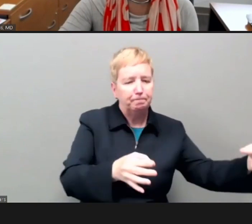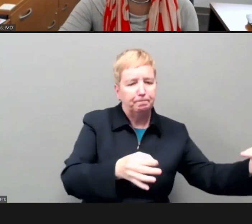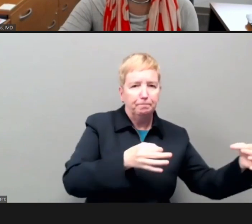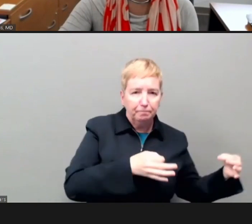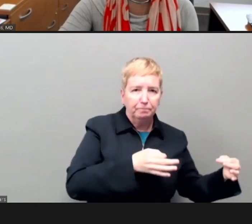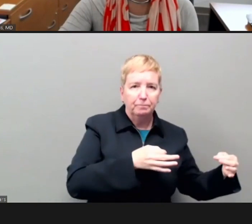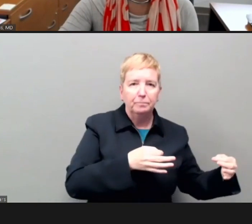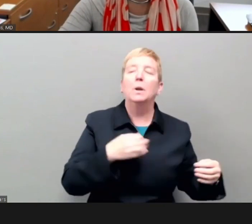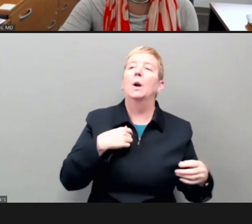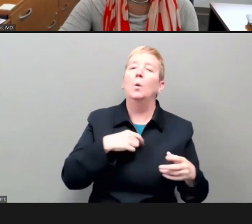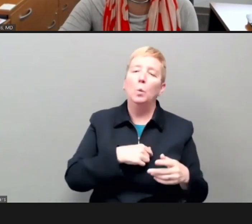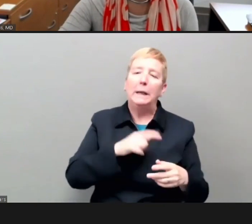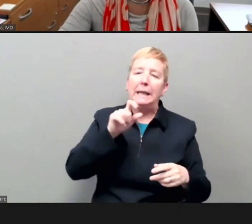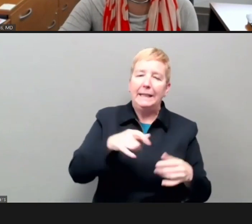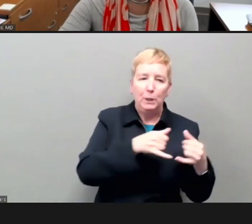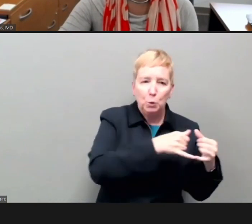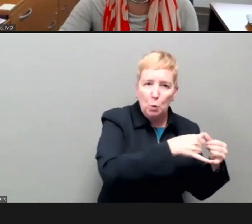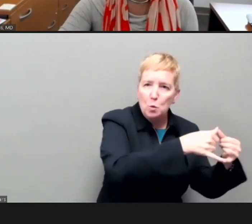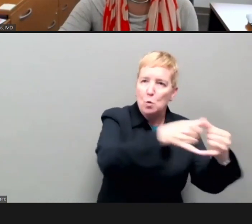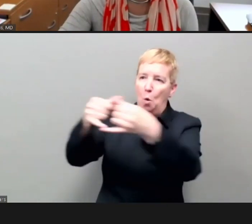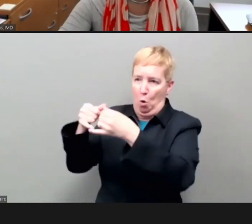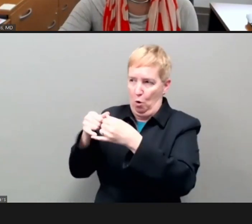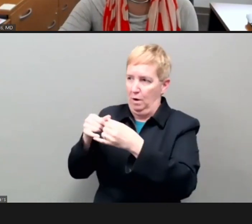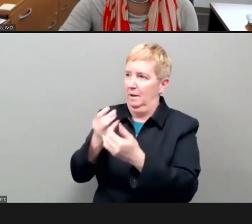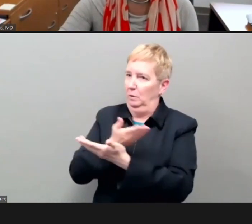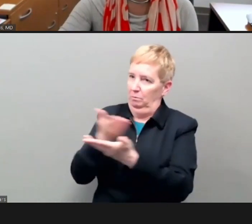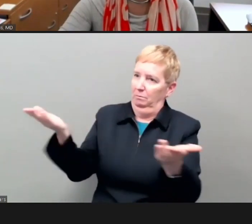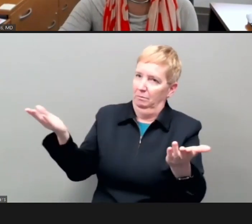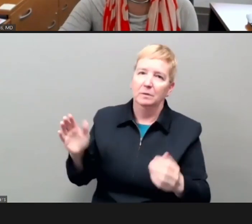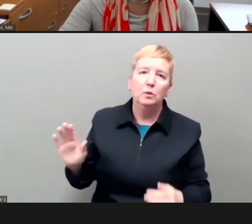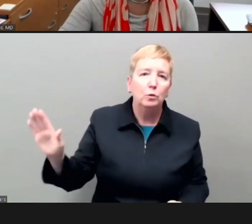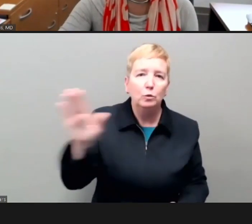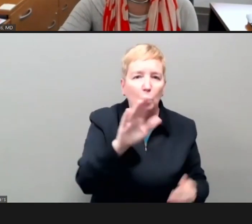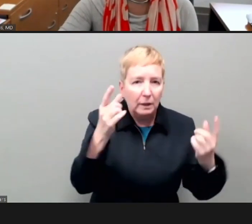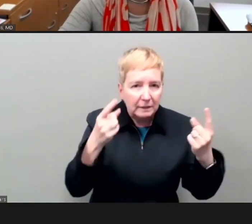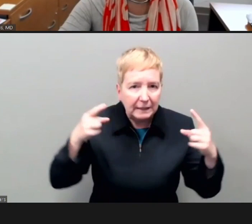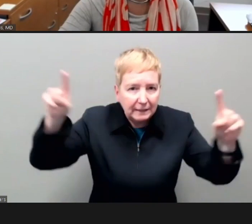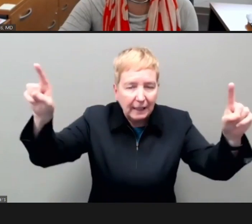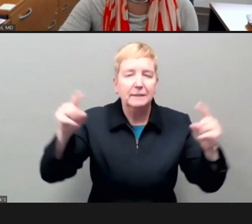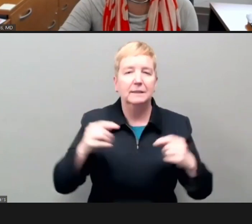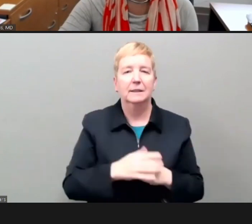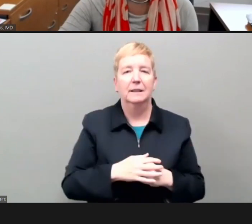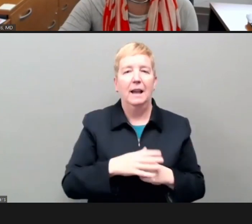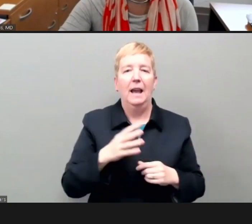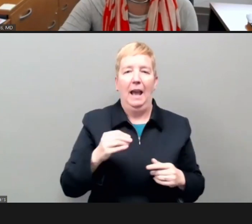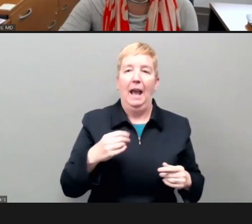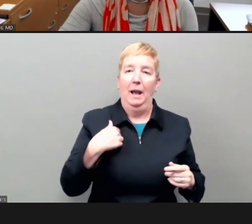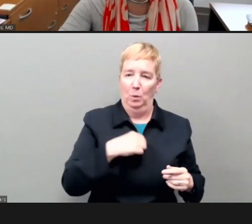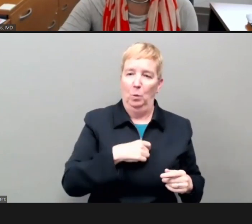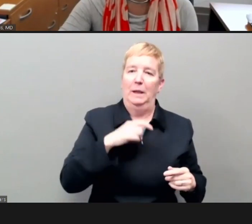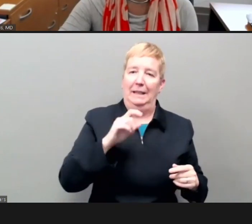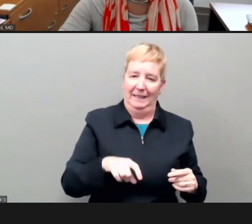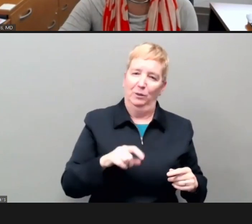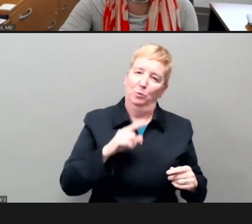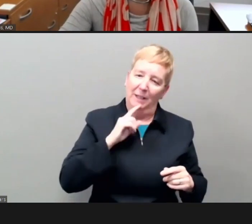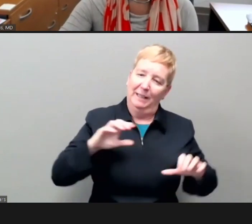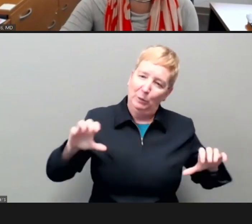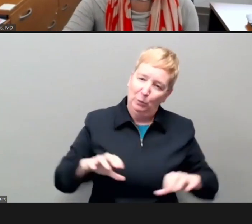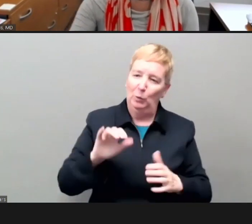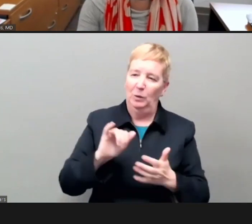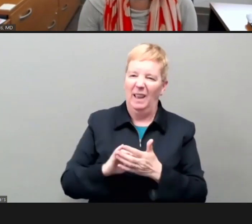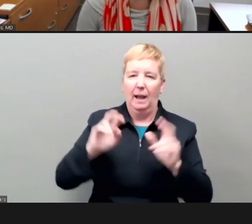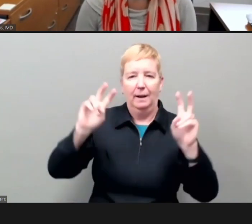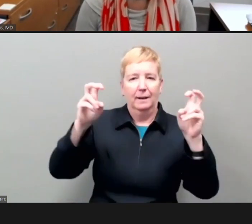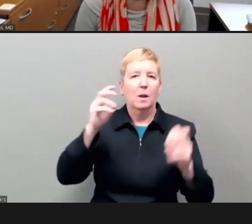to reward everyone's success and participate in that home stretch. So I just